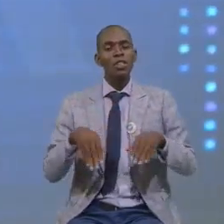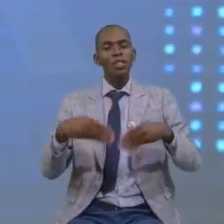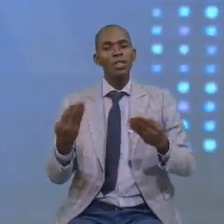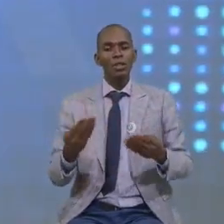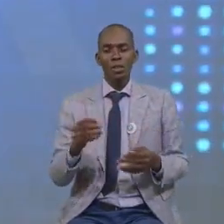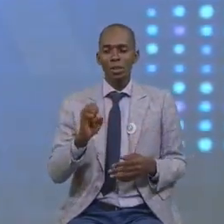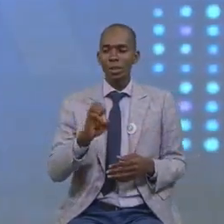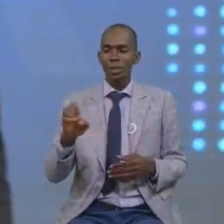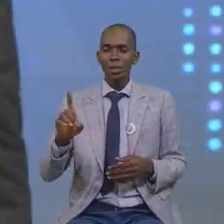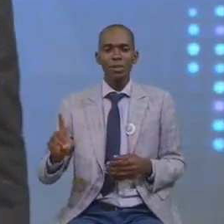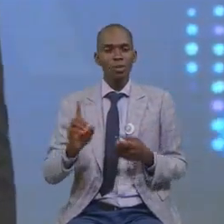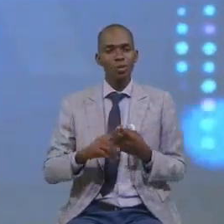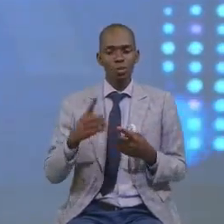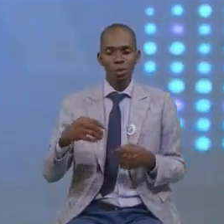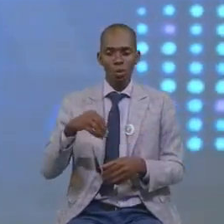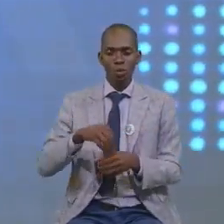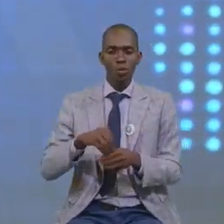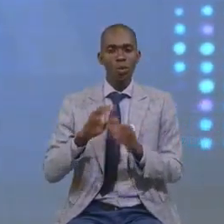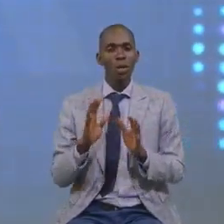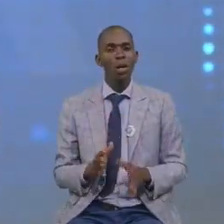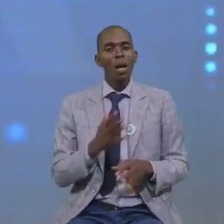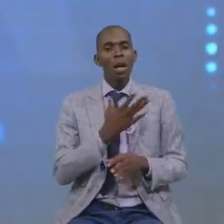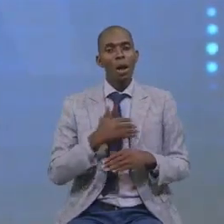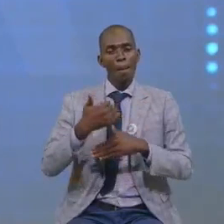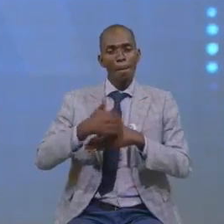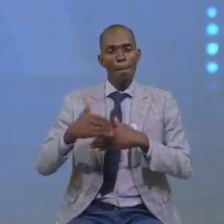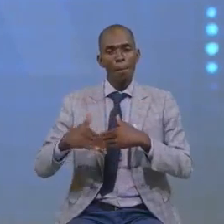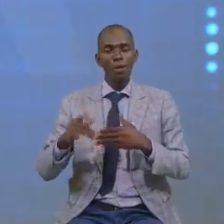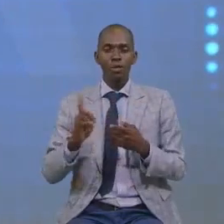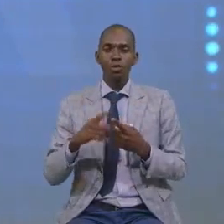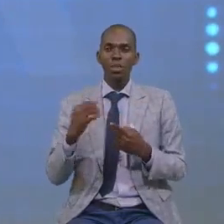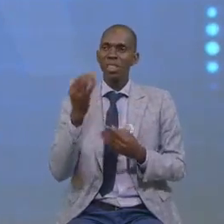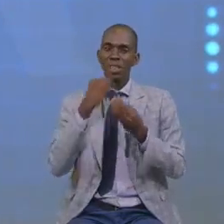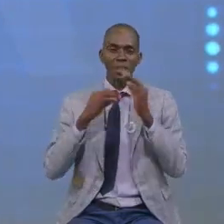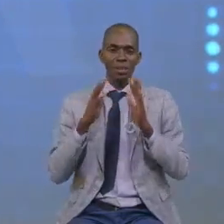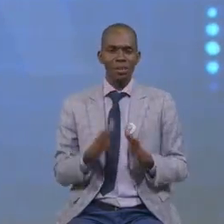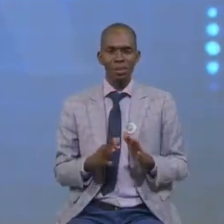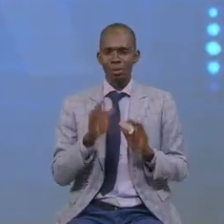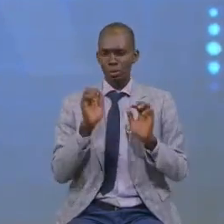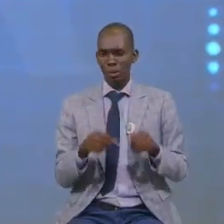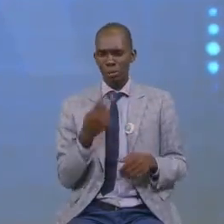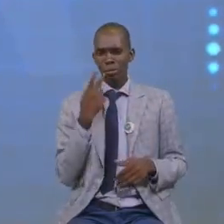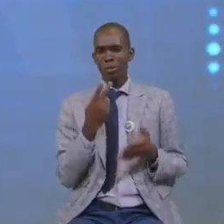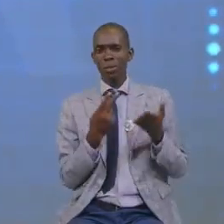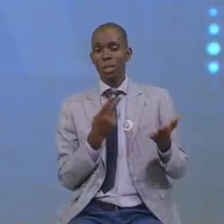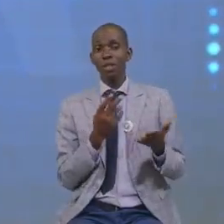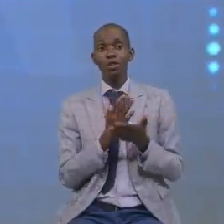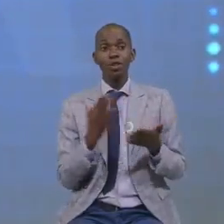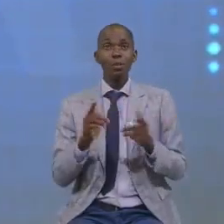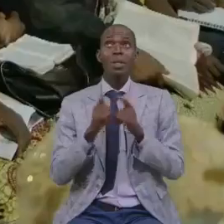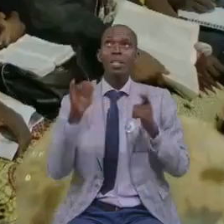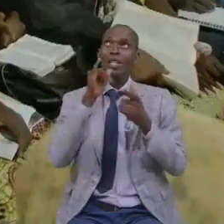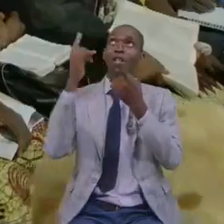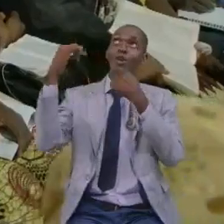the sower, and bread to the eater. You can tell something great is coming to